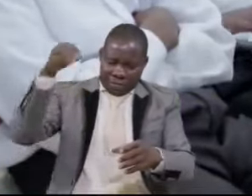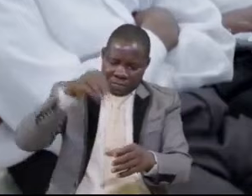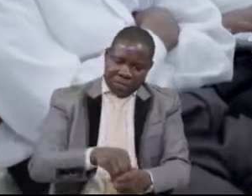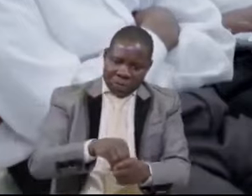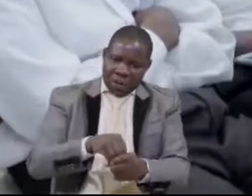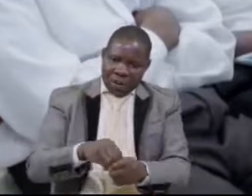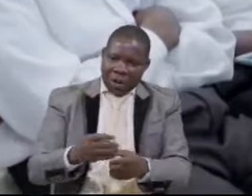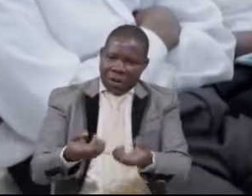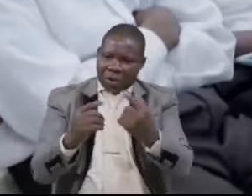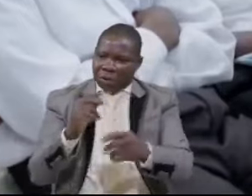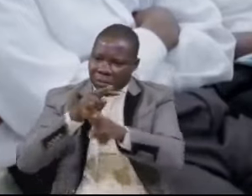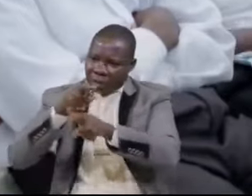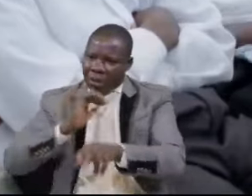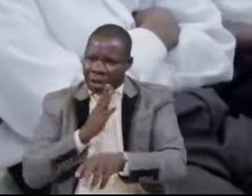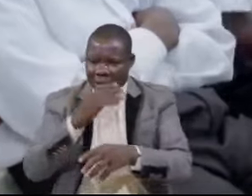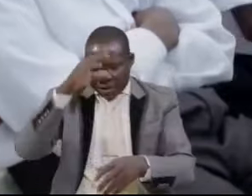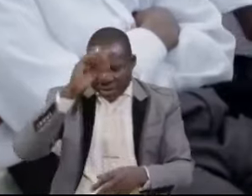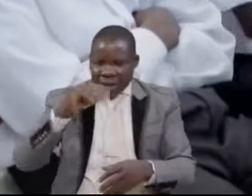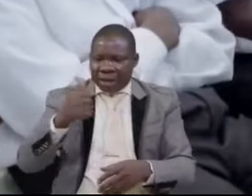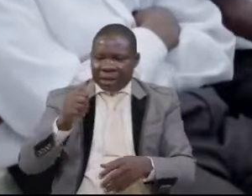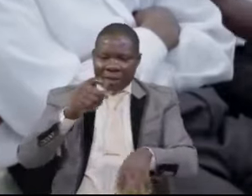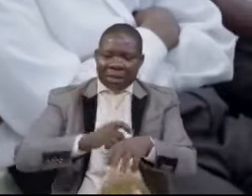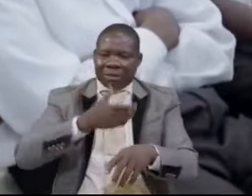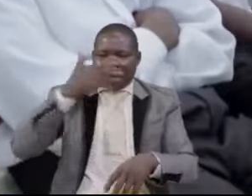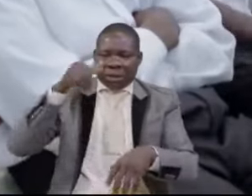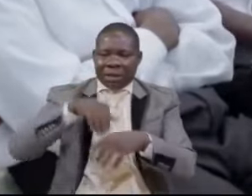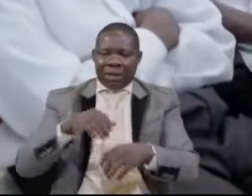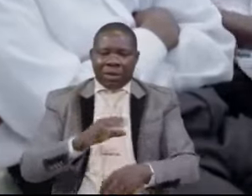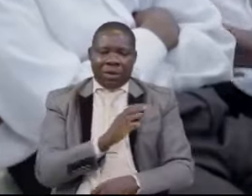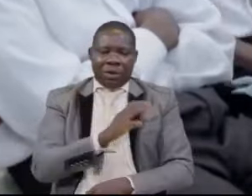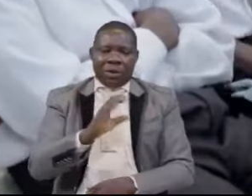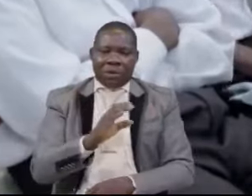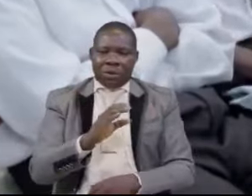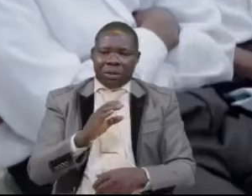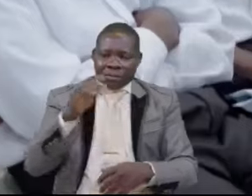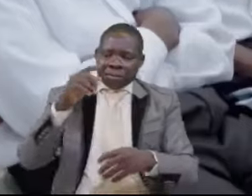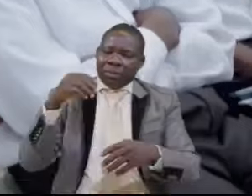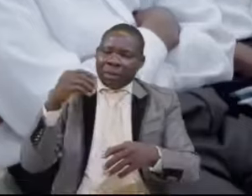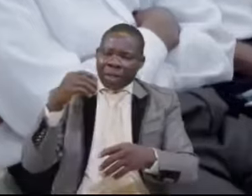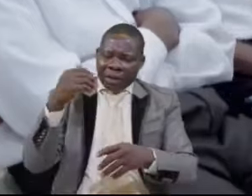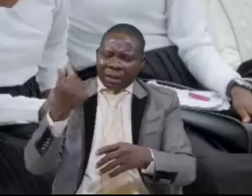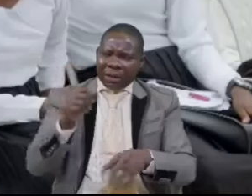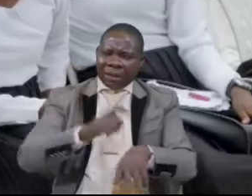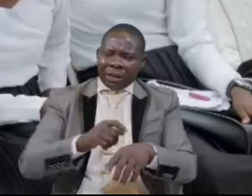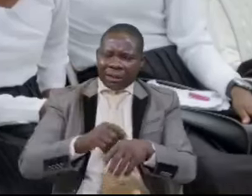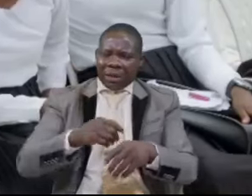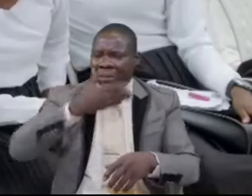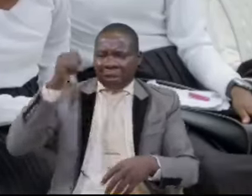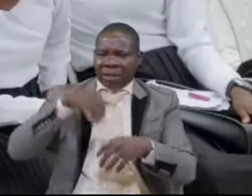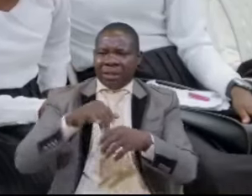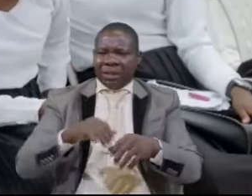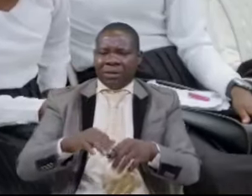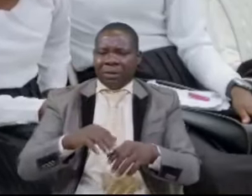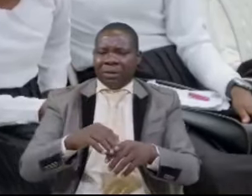10 times better in courage, 10 times better in fearlessness. He heard, and the executioners came.